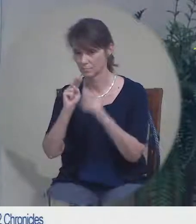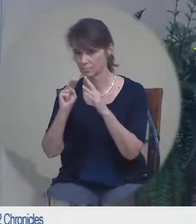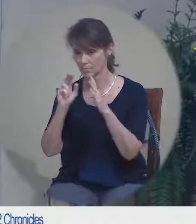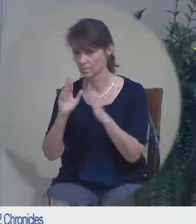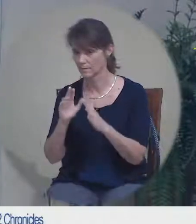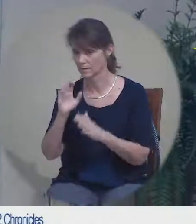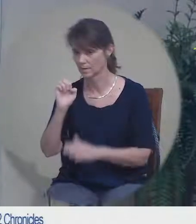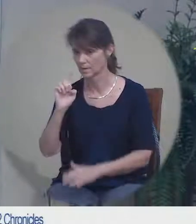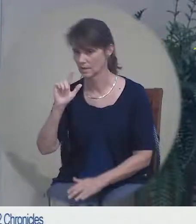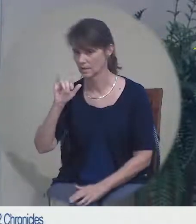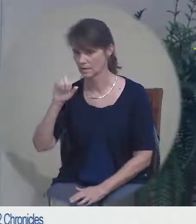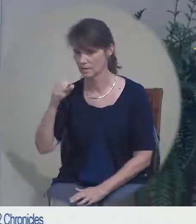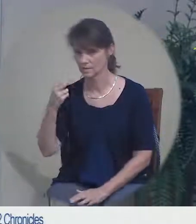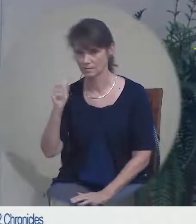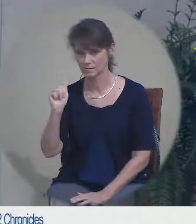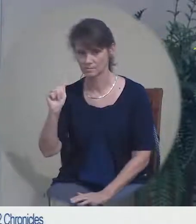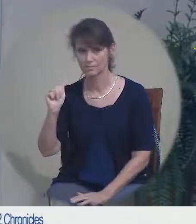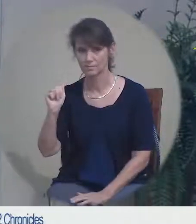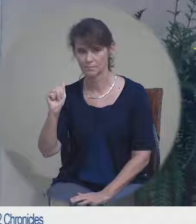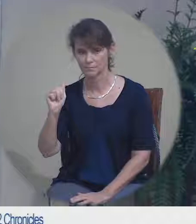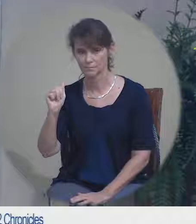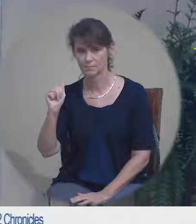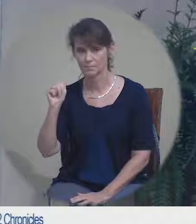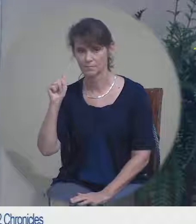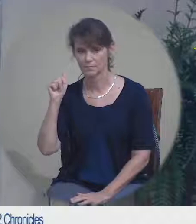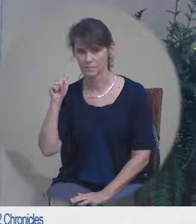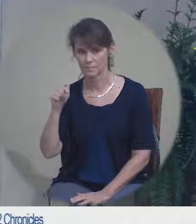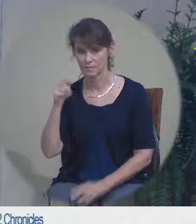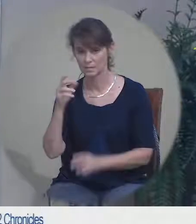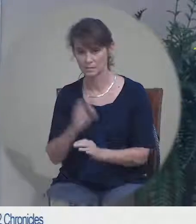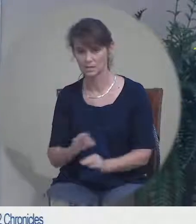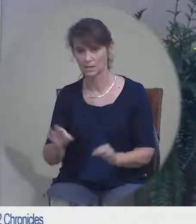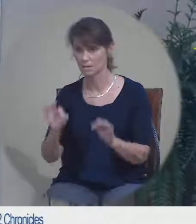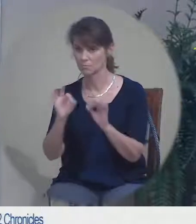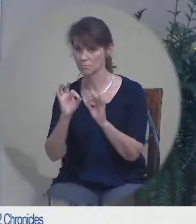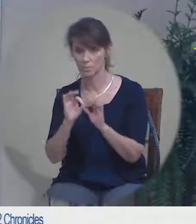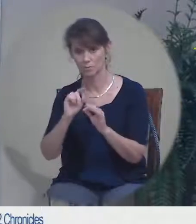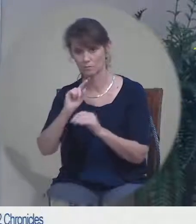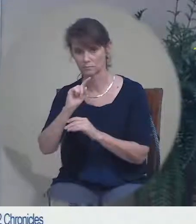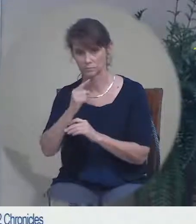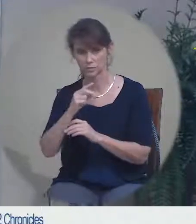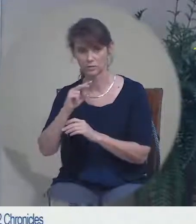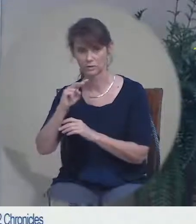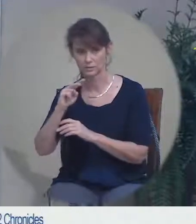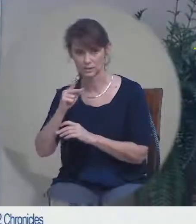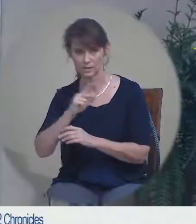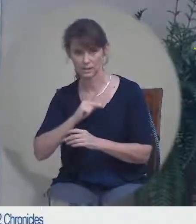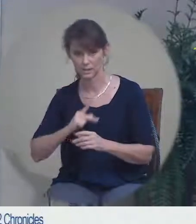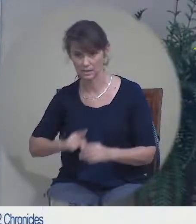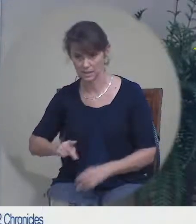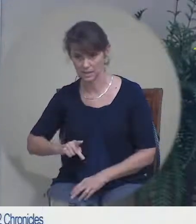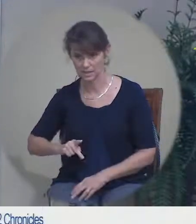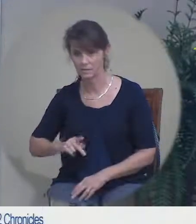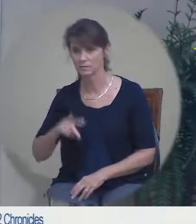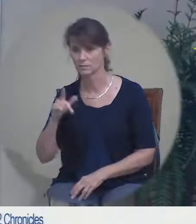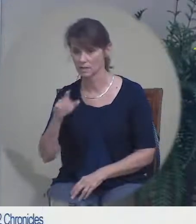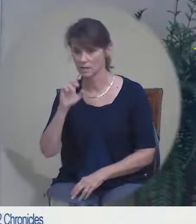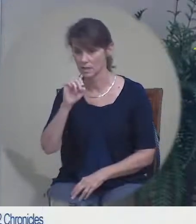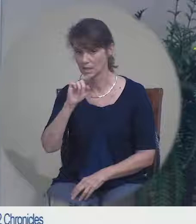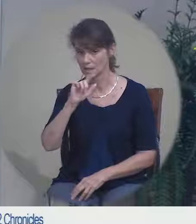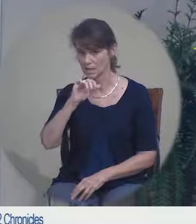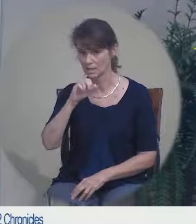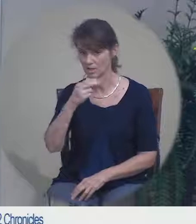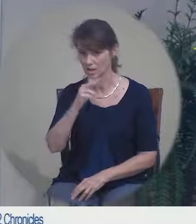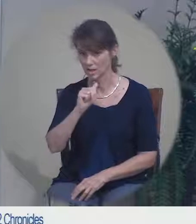end of an era. A big section of the book of 1st and 2nd Kings are tied up with Elisha and his predecessor,